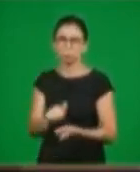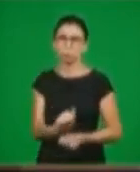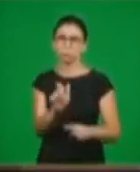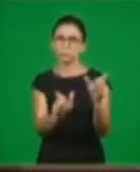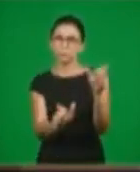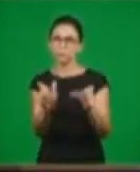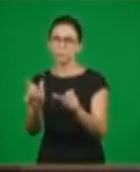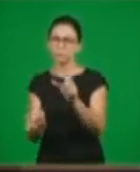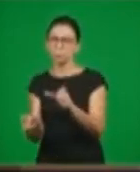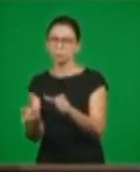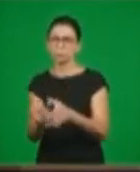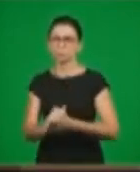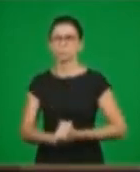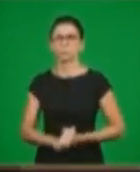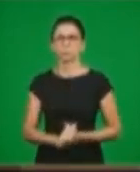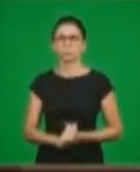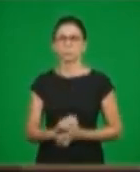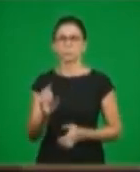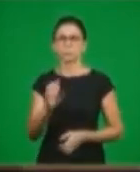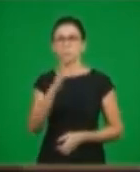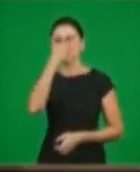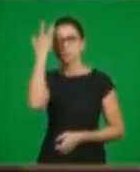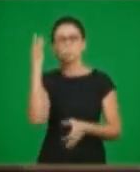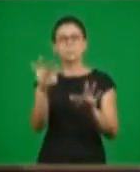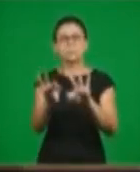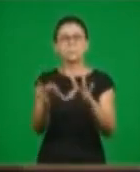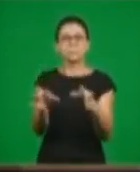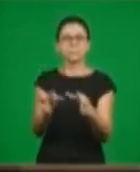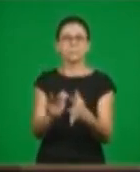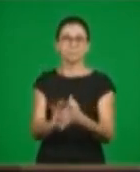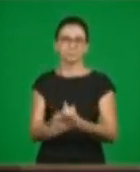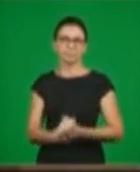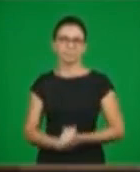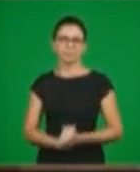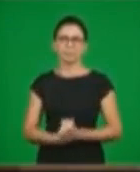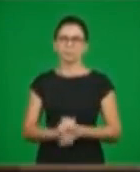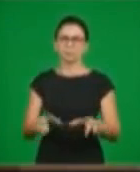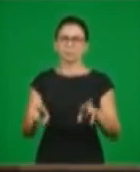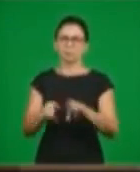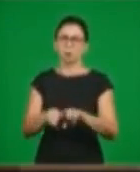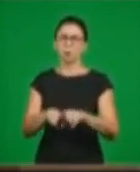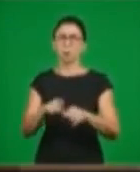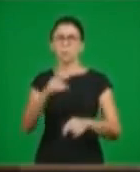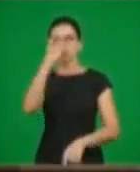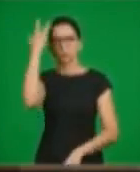world. We are talking to the every Hosea in the whole world.